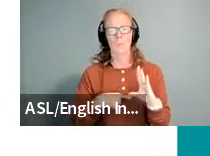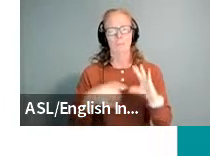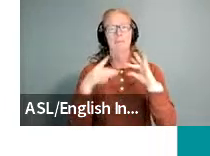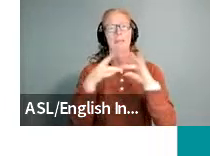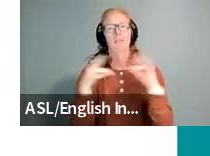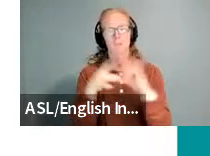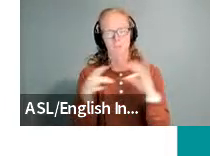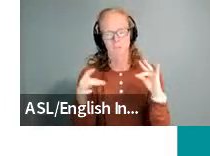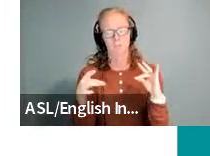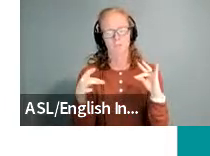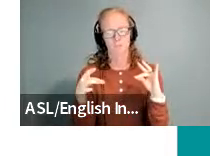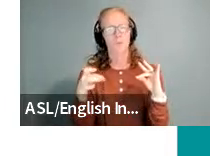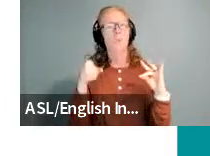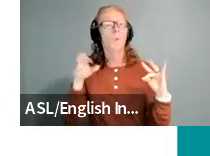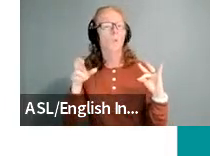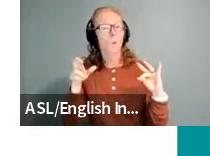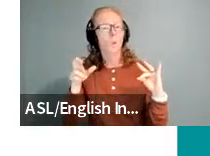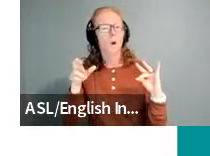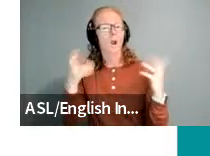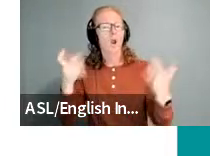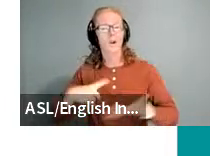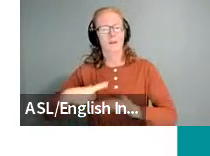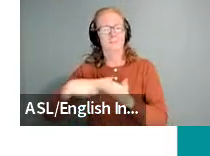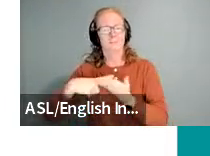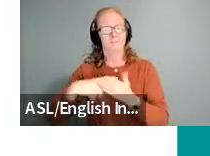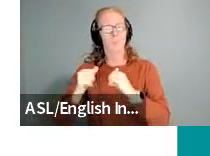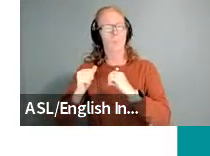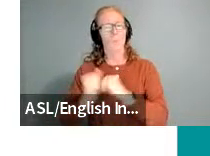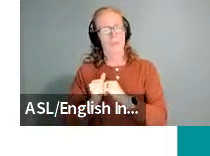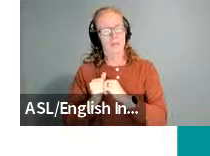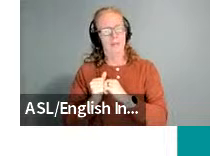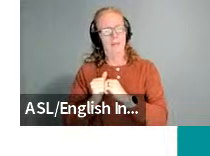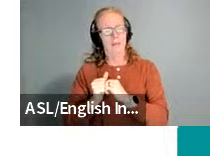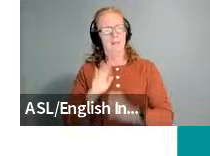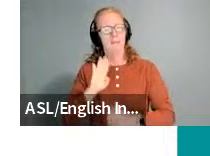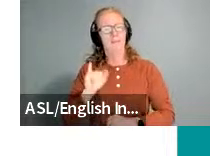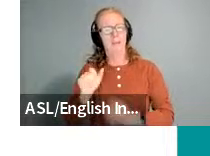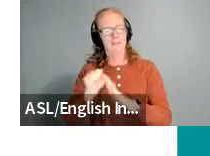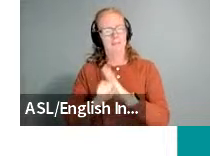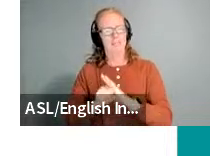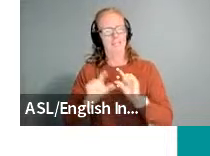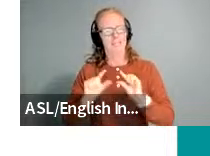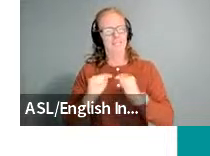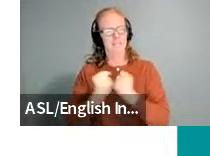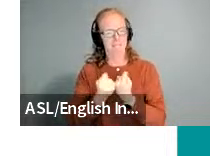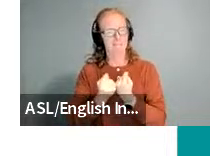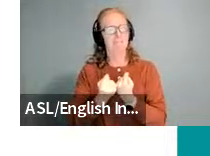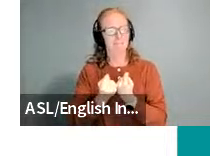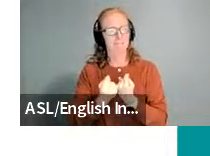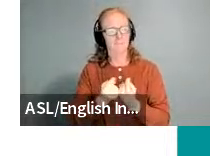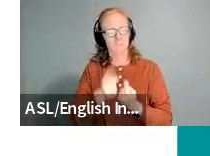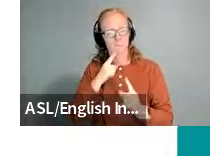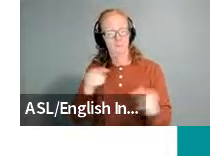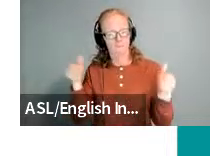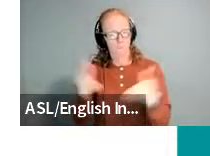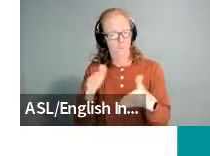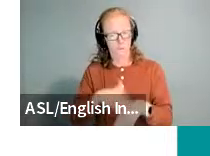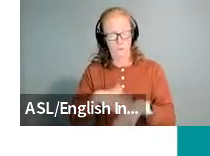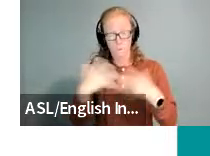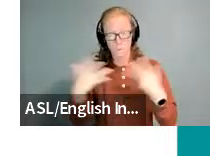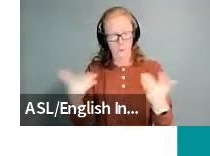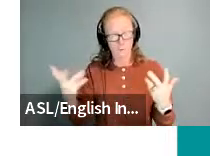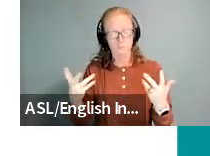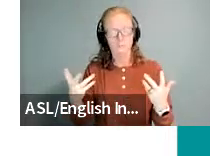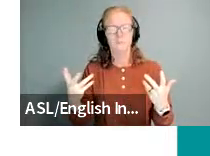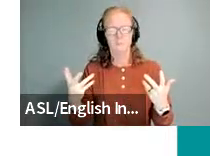mentioned or had conversation with the bi-state ledge team. So the main focus was on